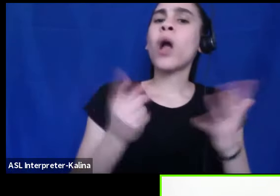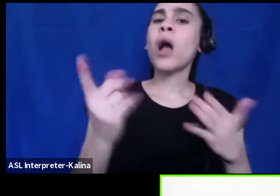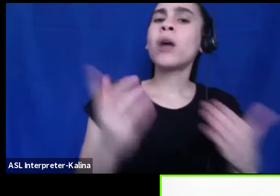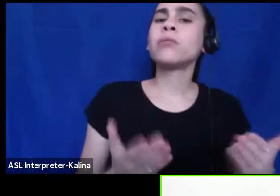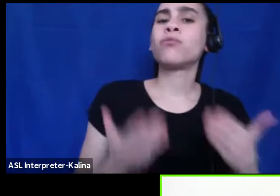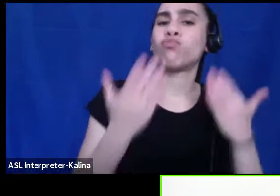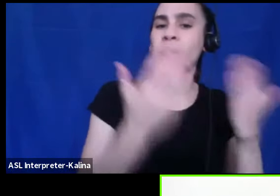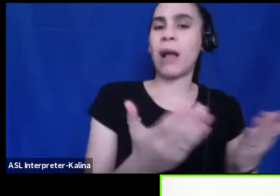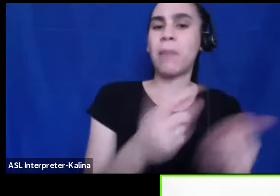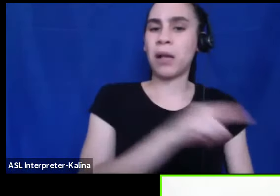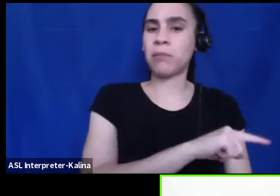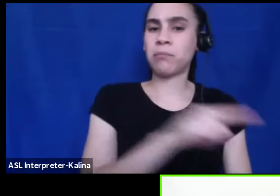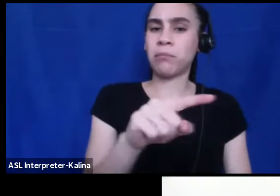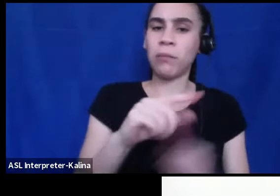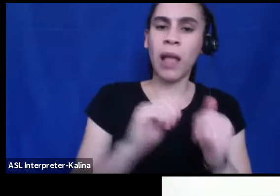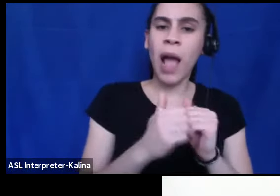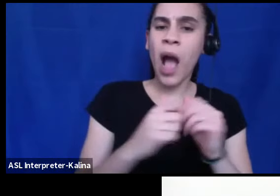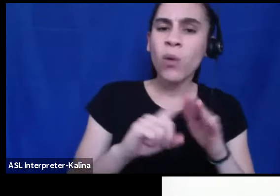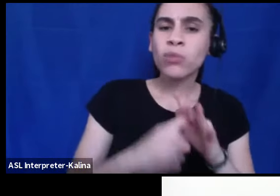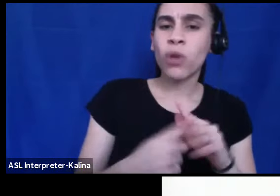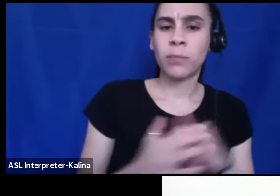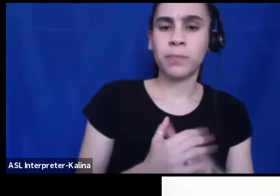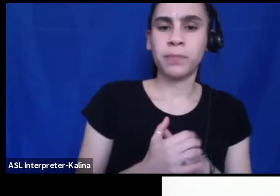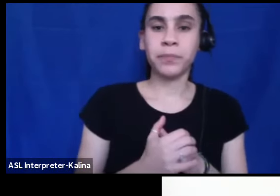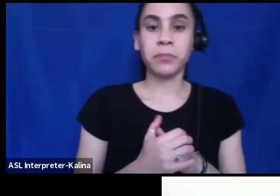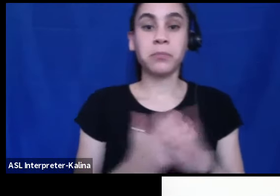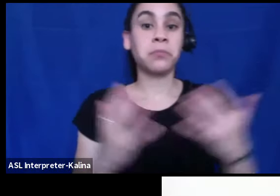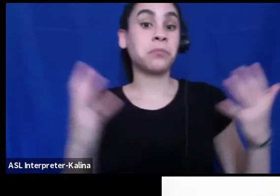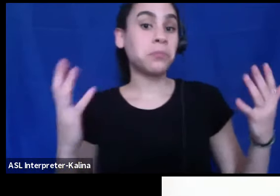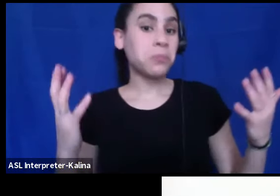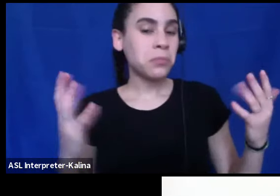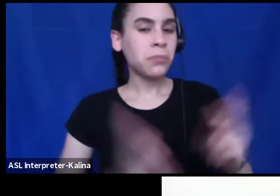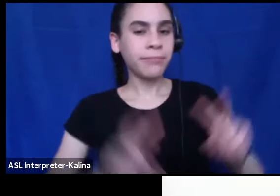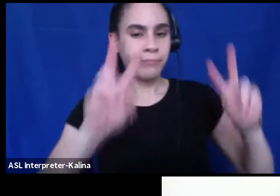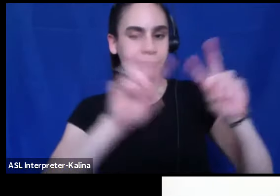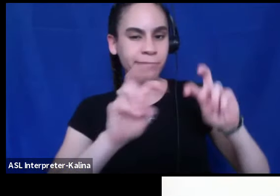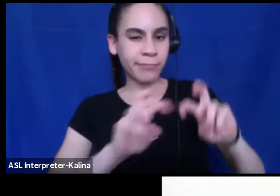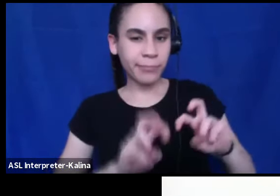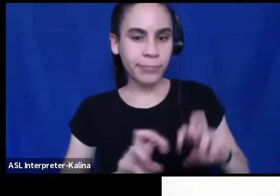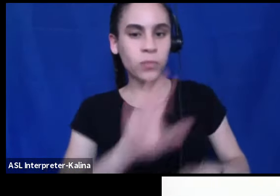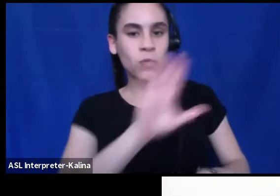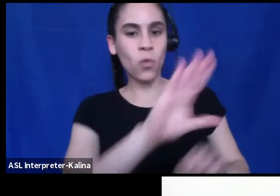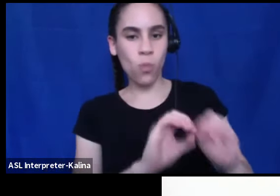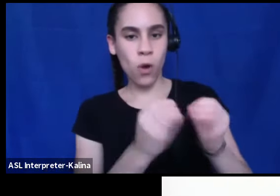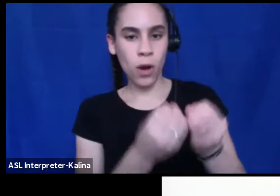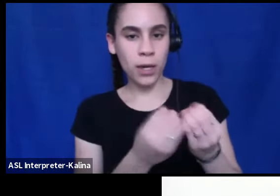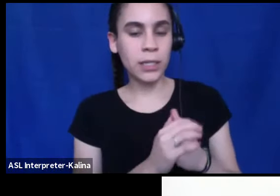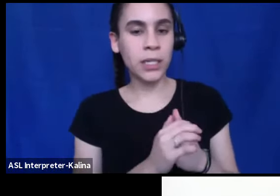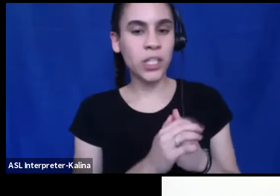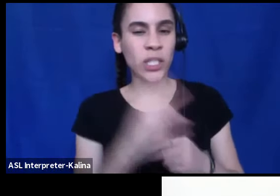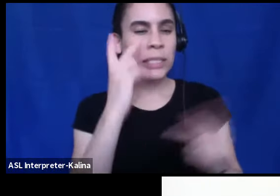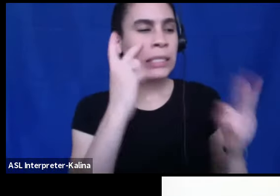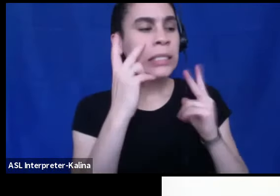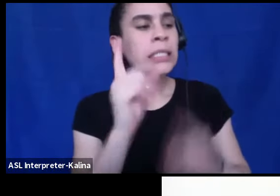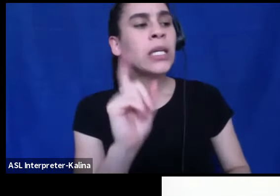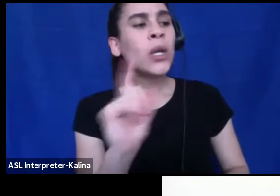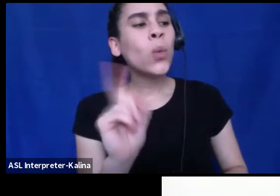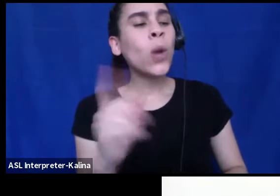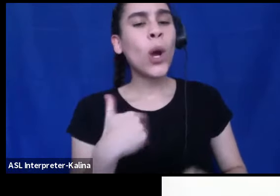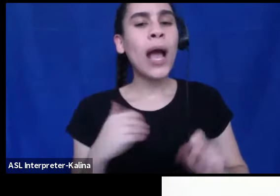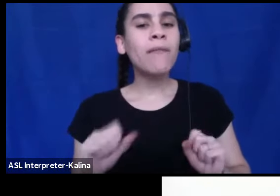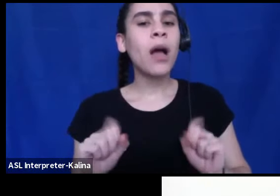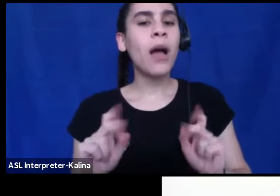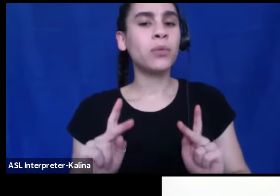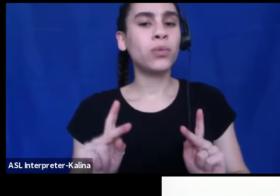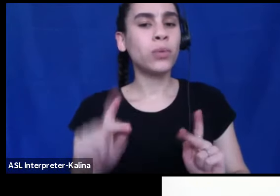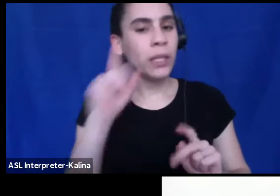would you recommend they start? I would take a look at the organization you're in and look at where there's opportunities for that. That